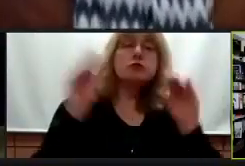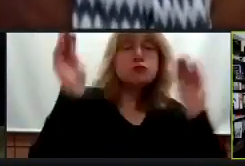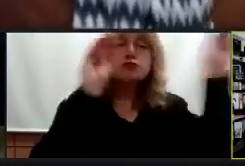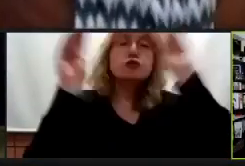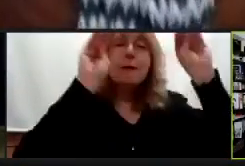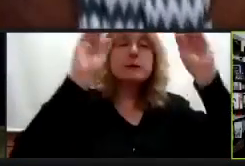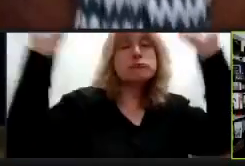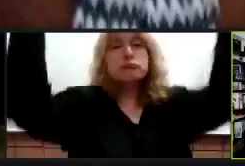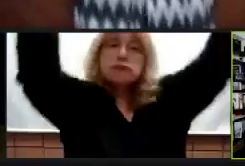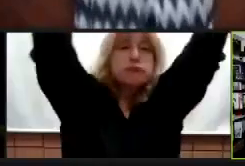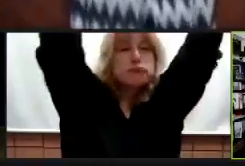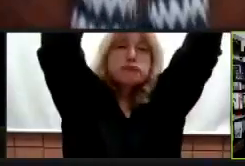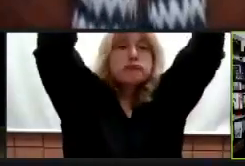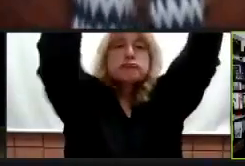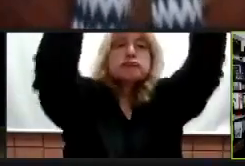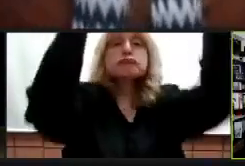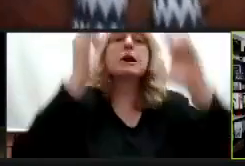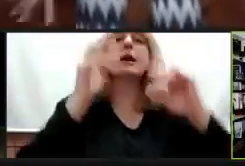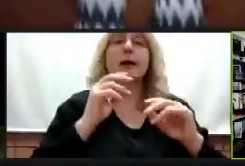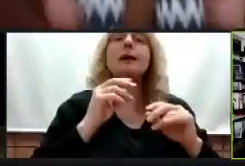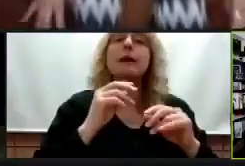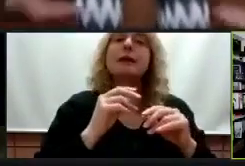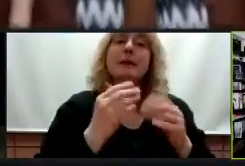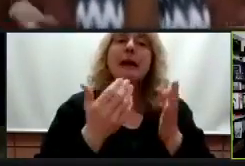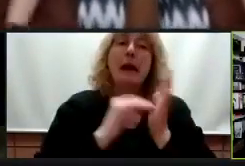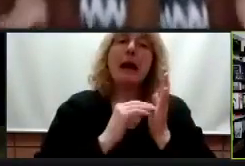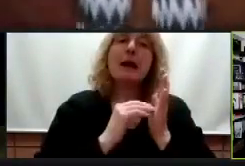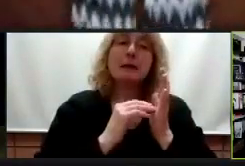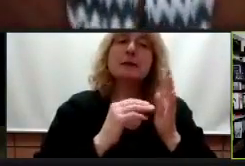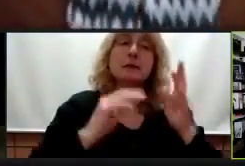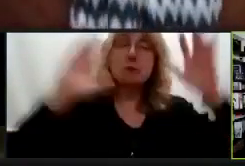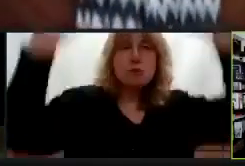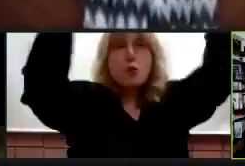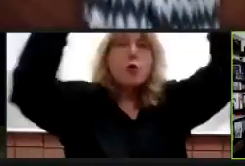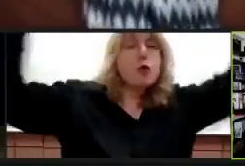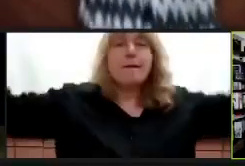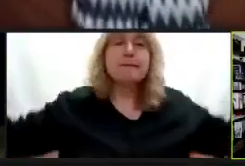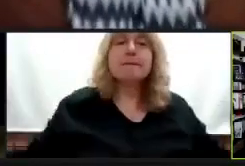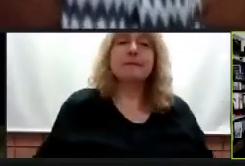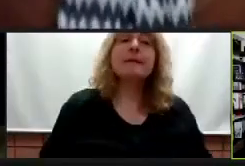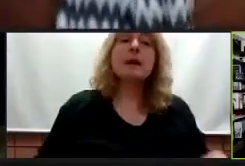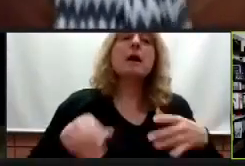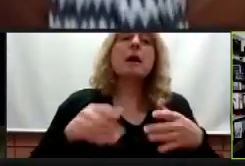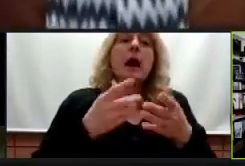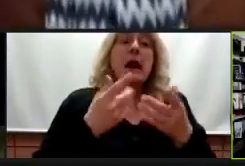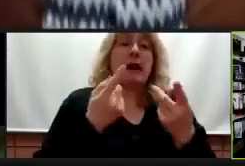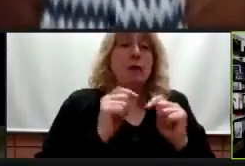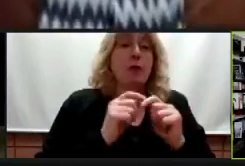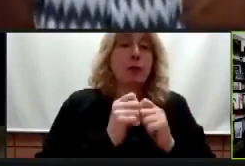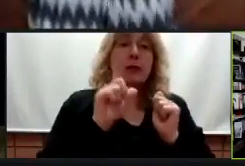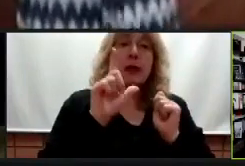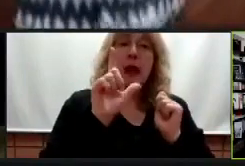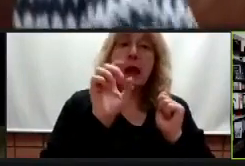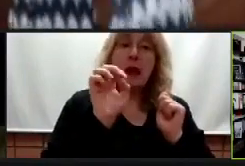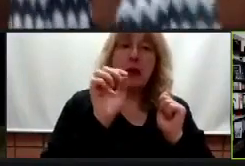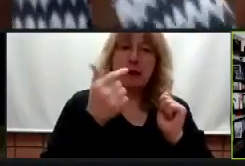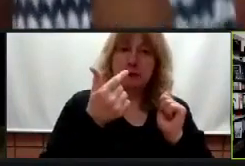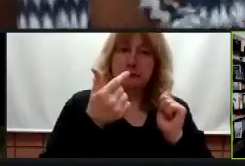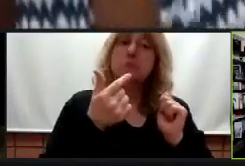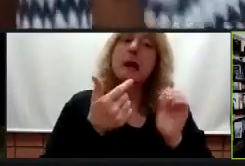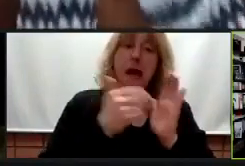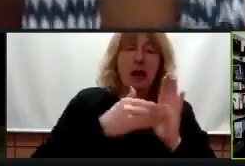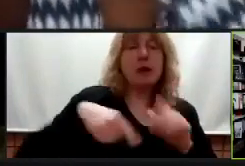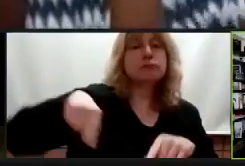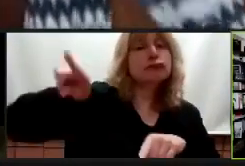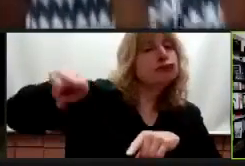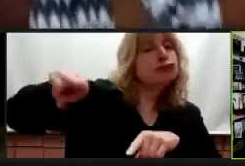again. Just shake, shake, shake, shake, shake, shake, shake, shake, shake. Right? And now try it with the leg. I'm going to hold on to my chair. Shake, shake,